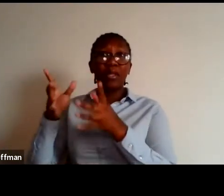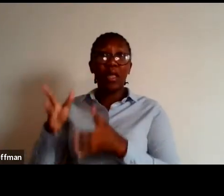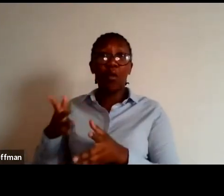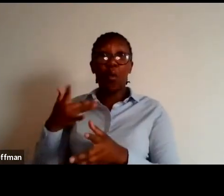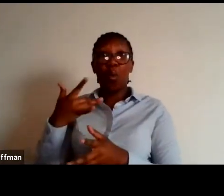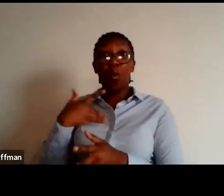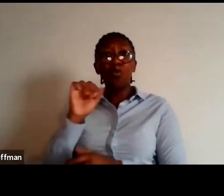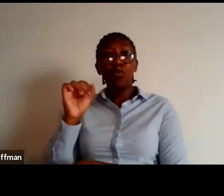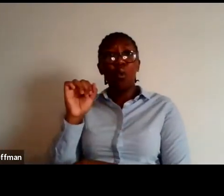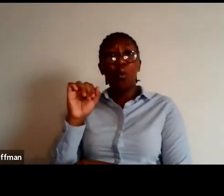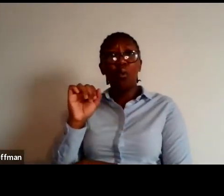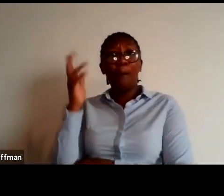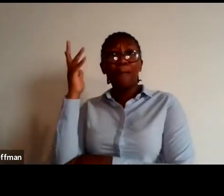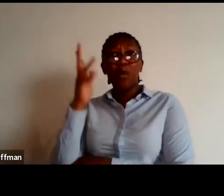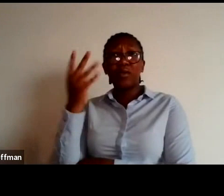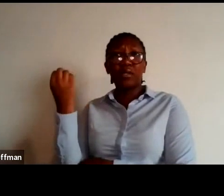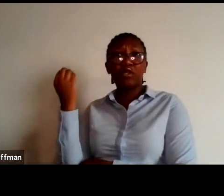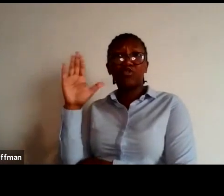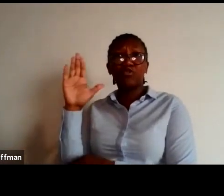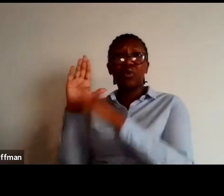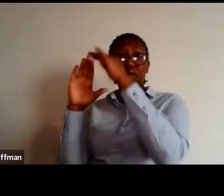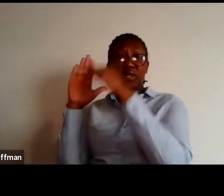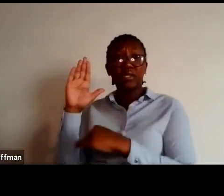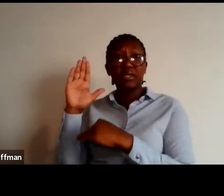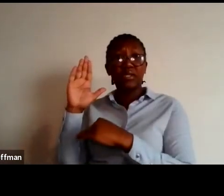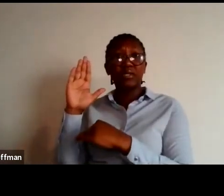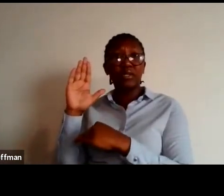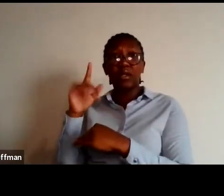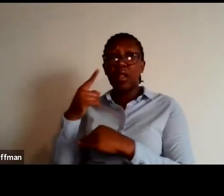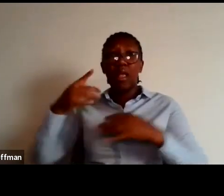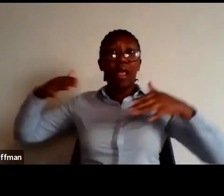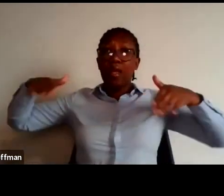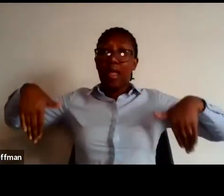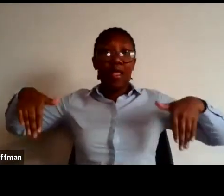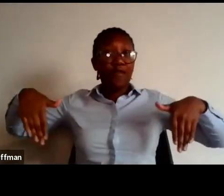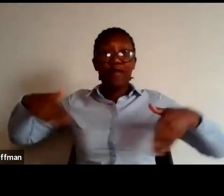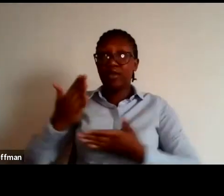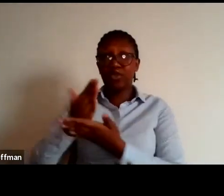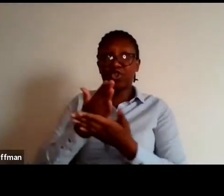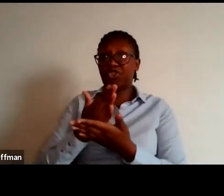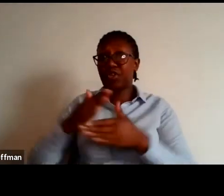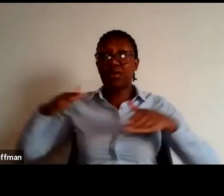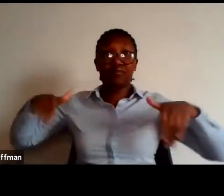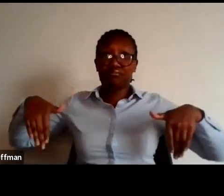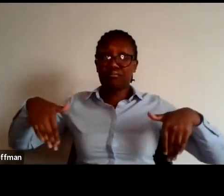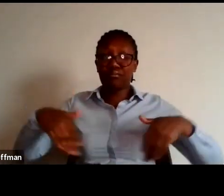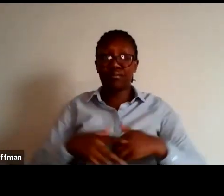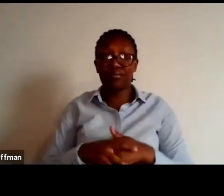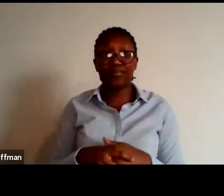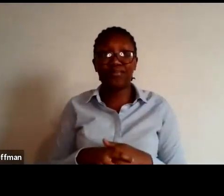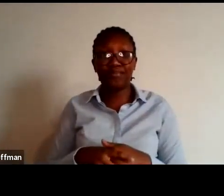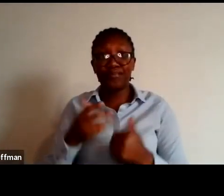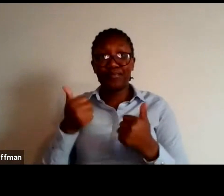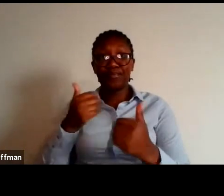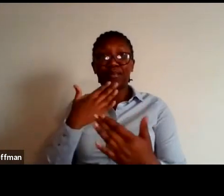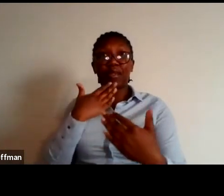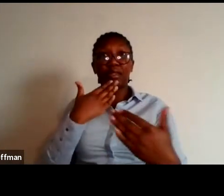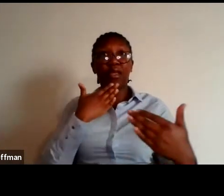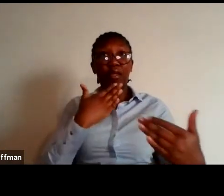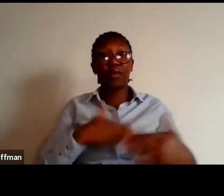presentation now. I haven't displayed the presentation as yet. Oh, okay. Thank you, sir.